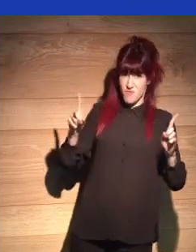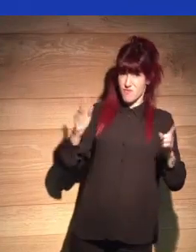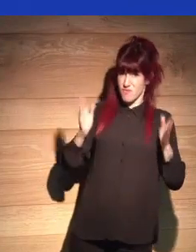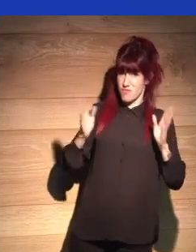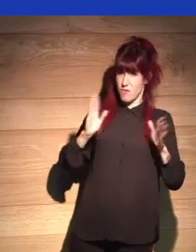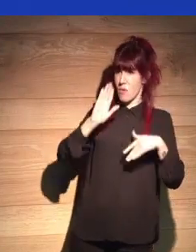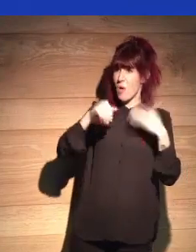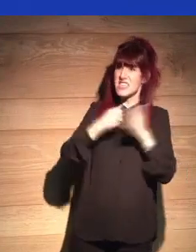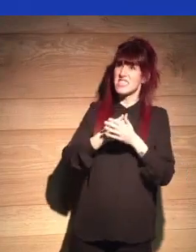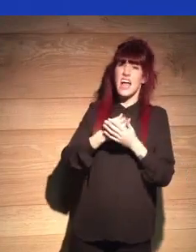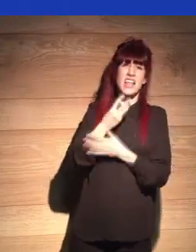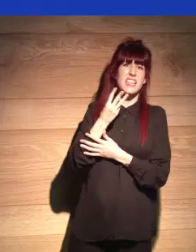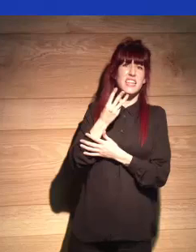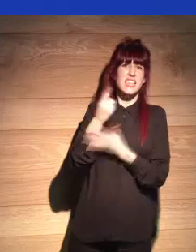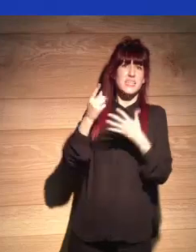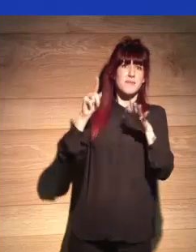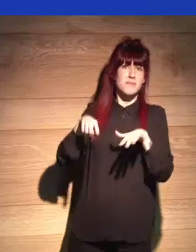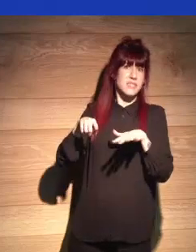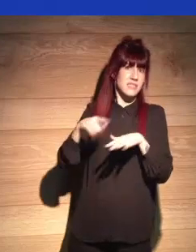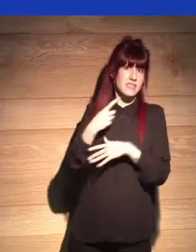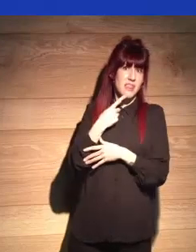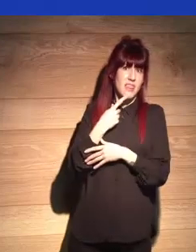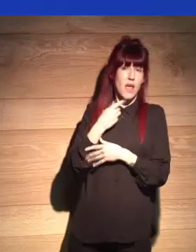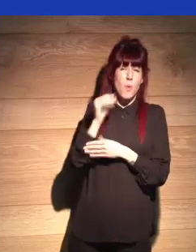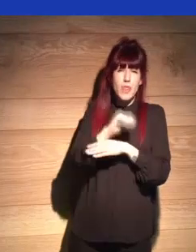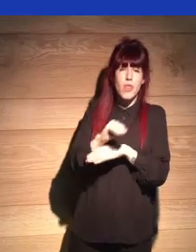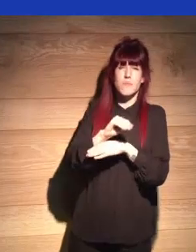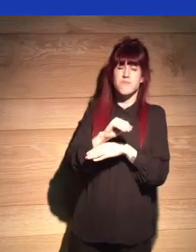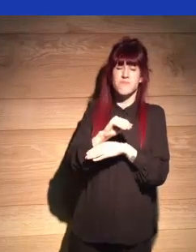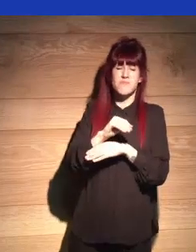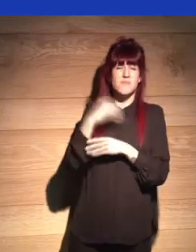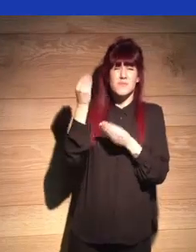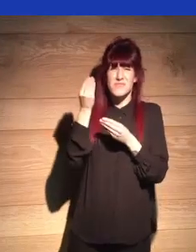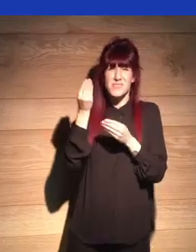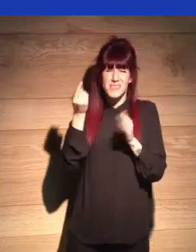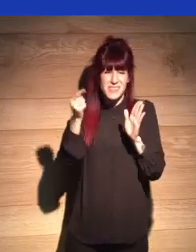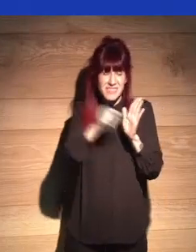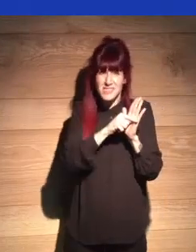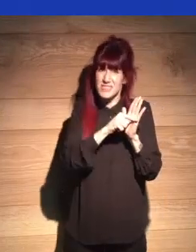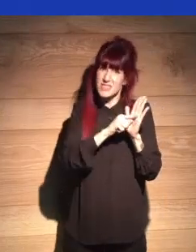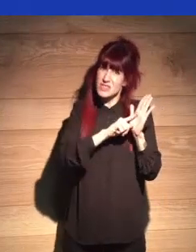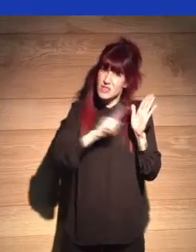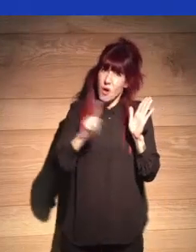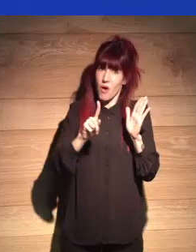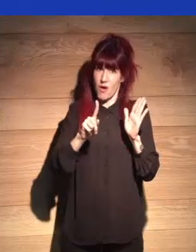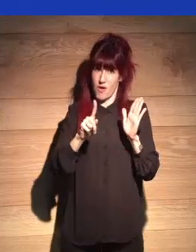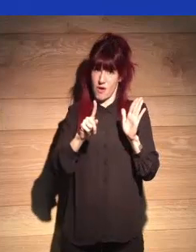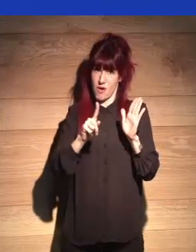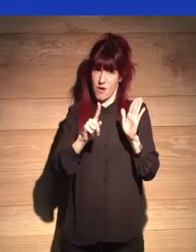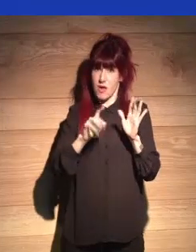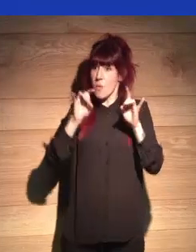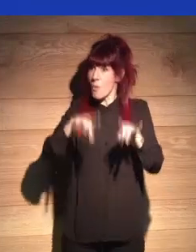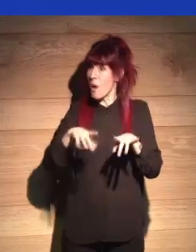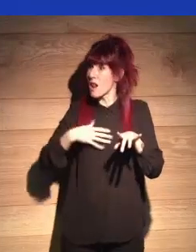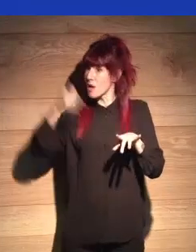year or until the 36 months of care. They don't take that into account as other